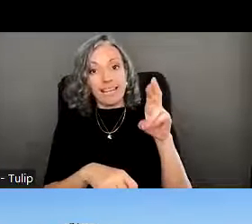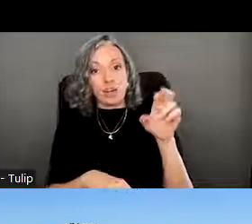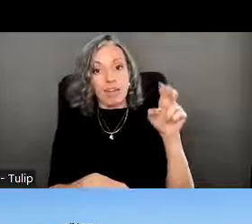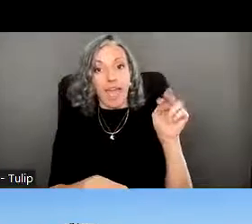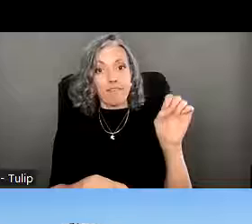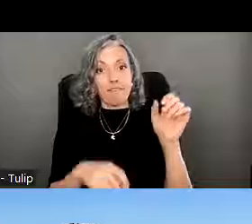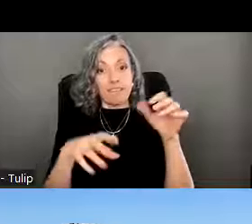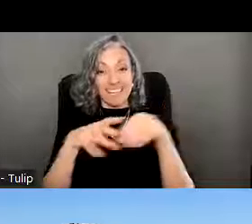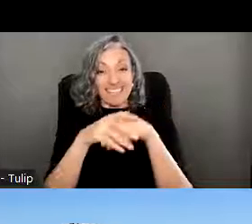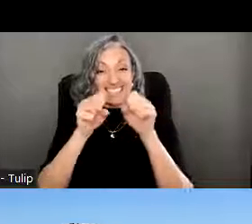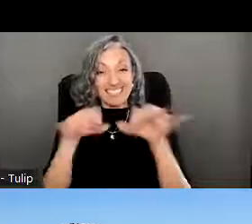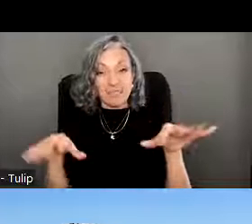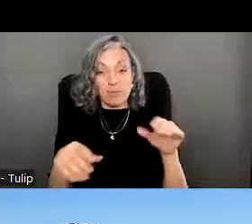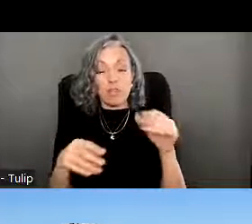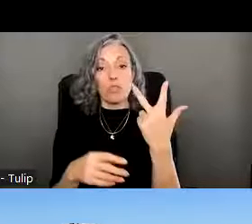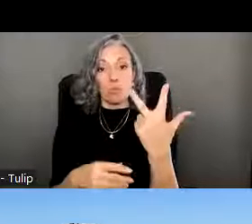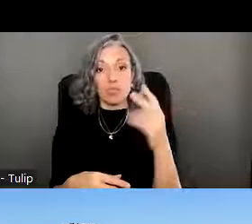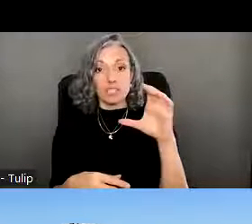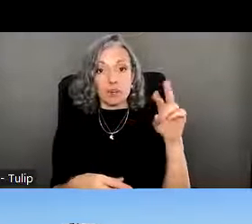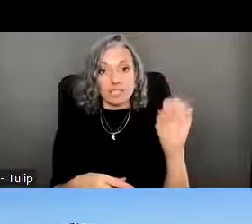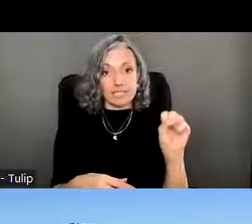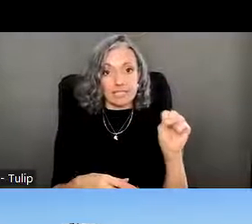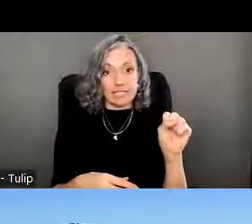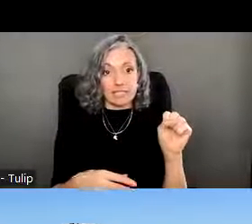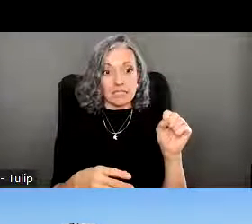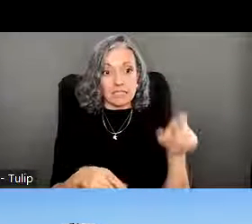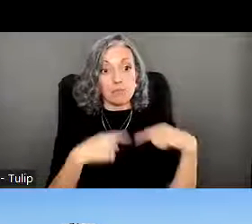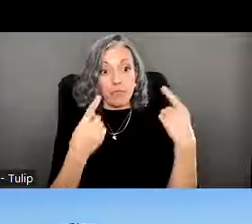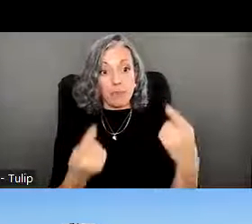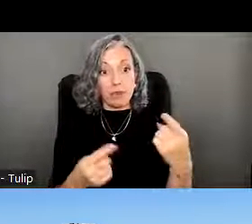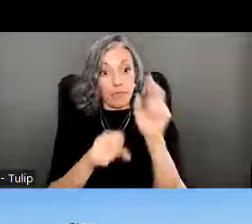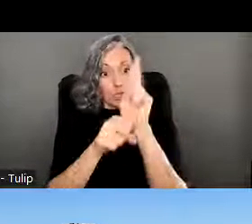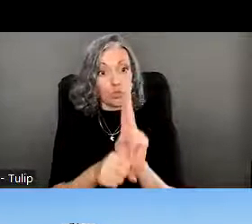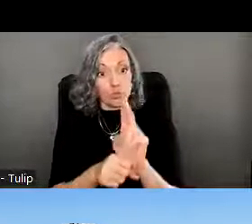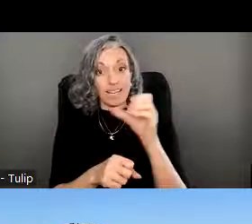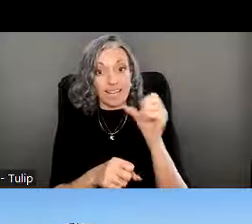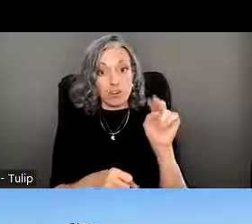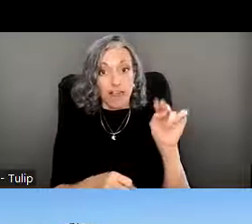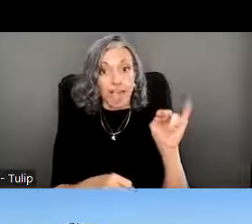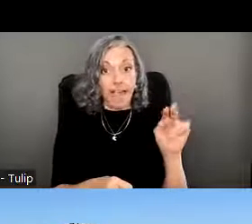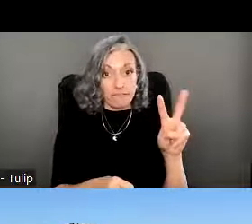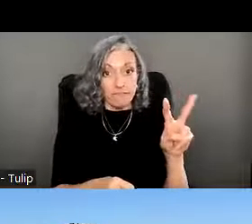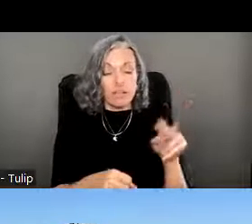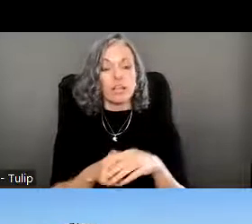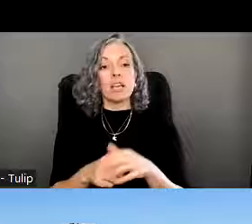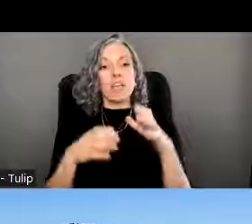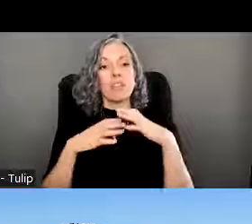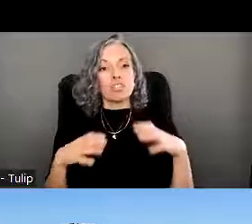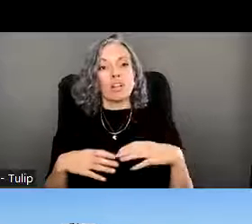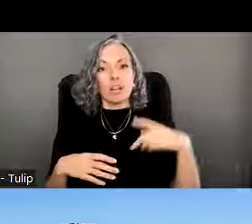system. There were 3 CRCs at that point that were starting to use CareNav. There's a client-facing portal to